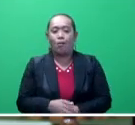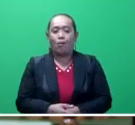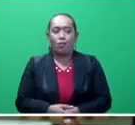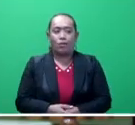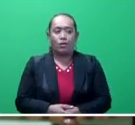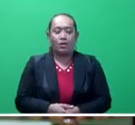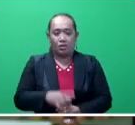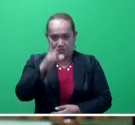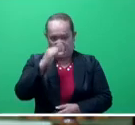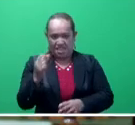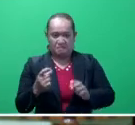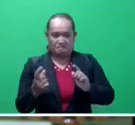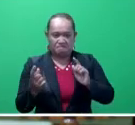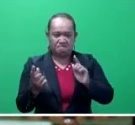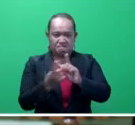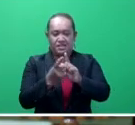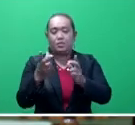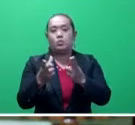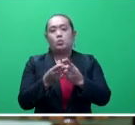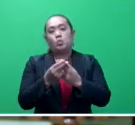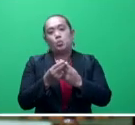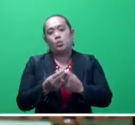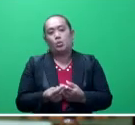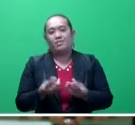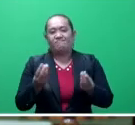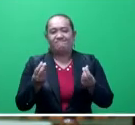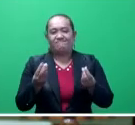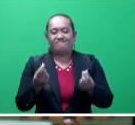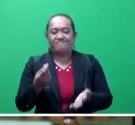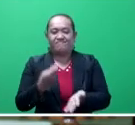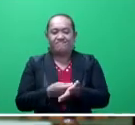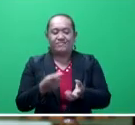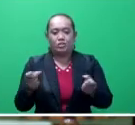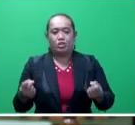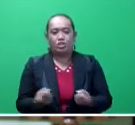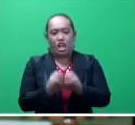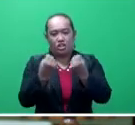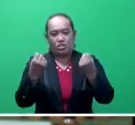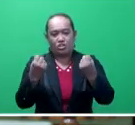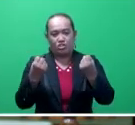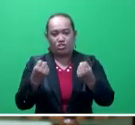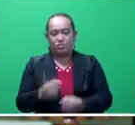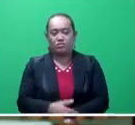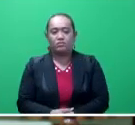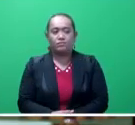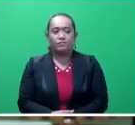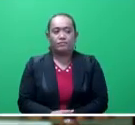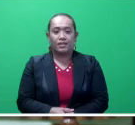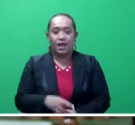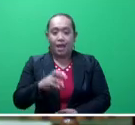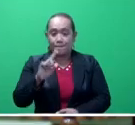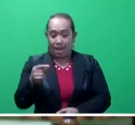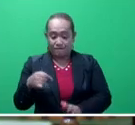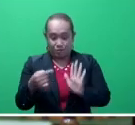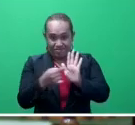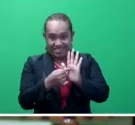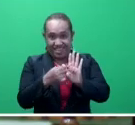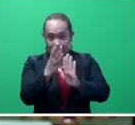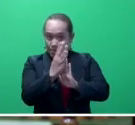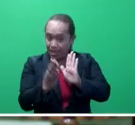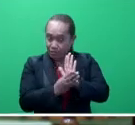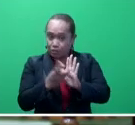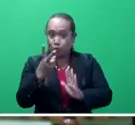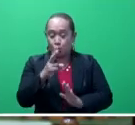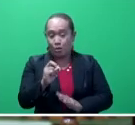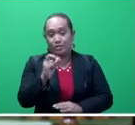face serious cash flow challenges that we cannot accept. Mr. Speaker, sir, for this budget, the